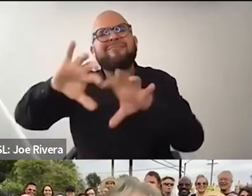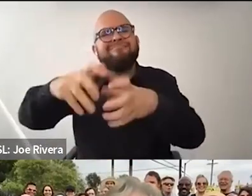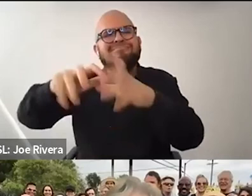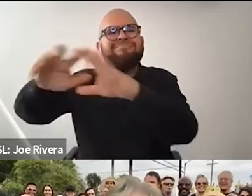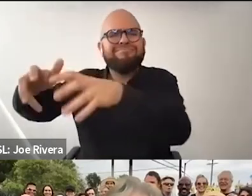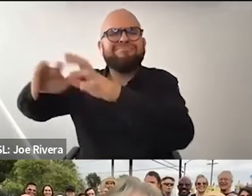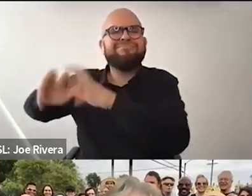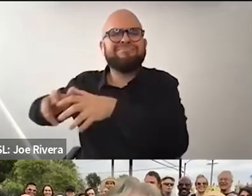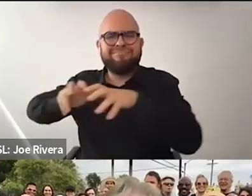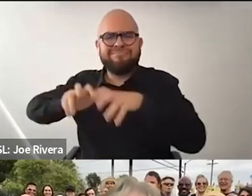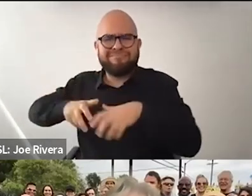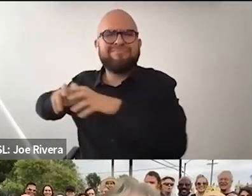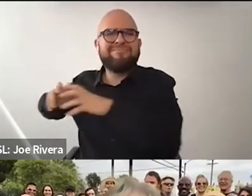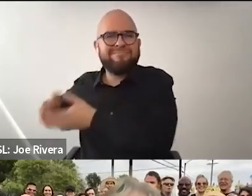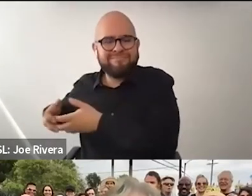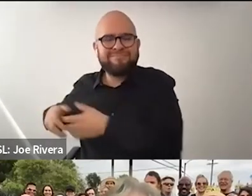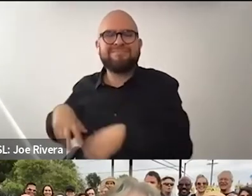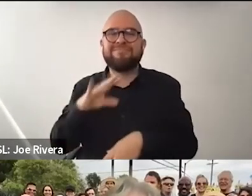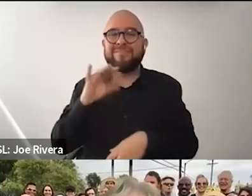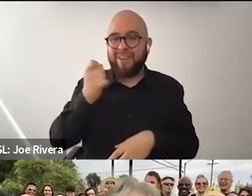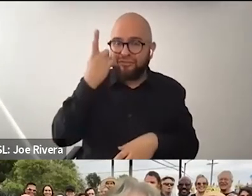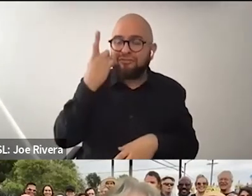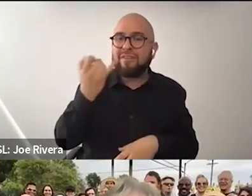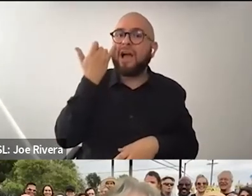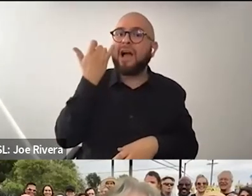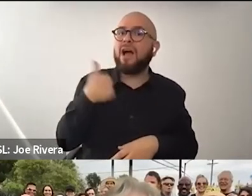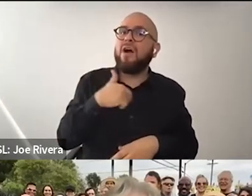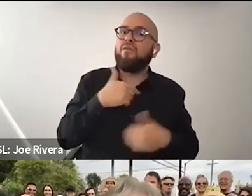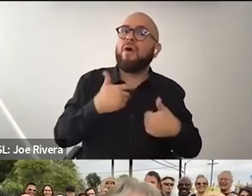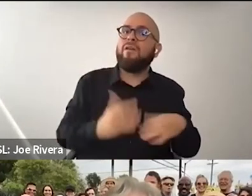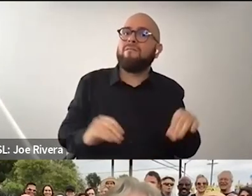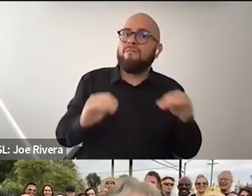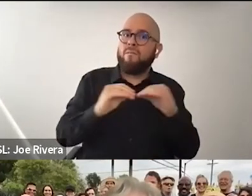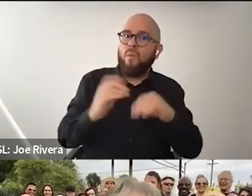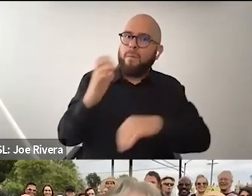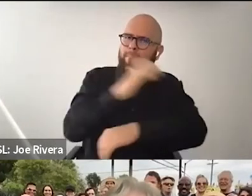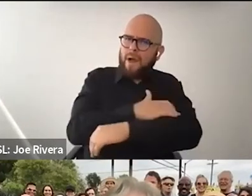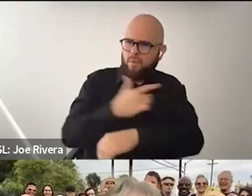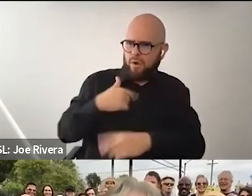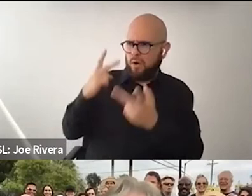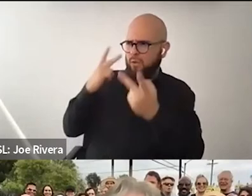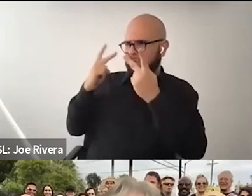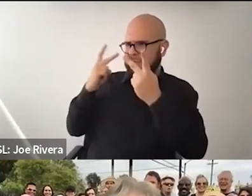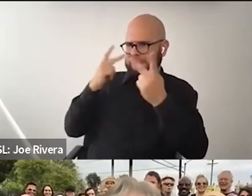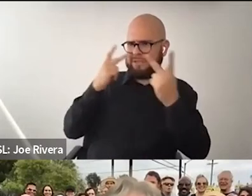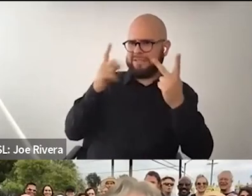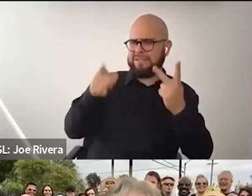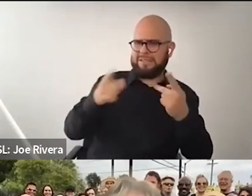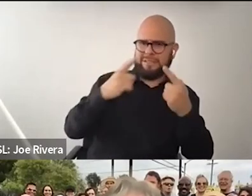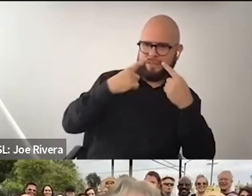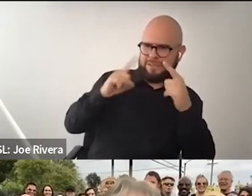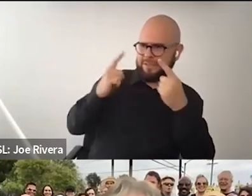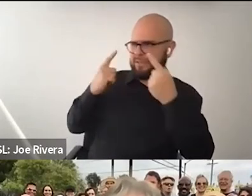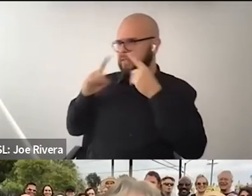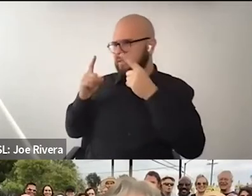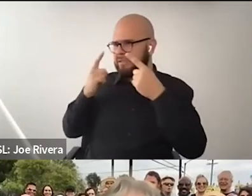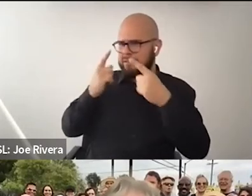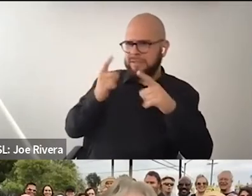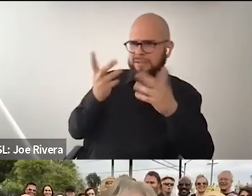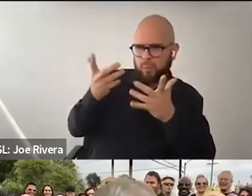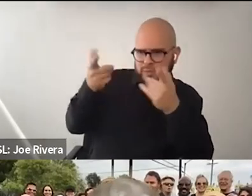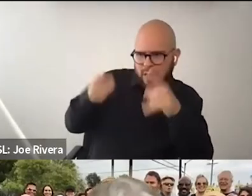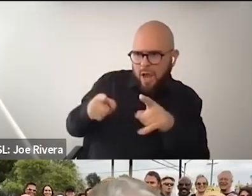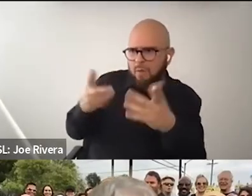we get together and every union gets to see the effectiveness of what other unions do, I think kind of even builds a